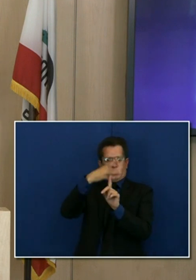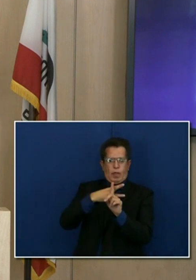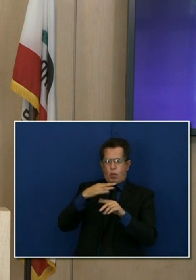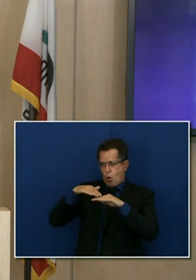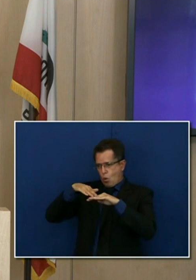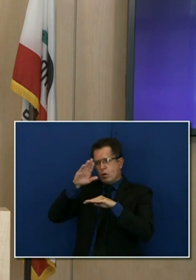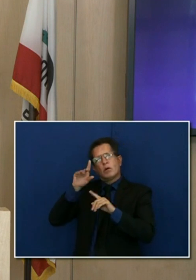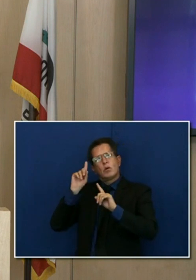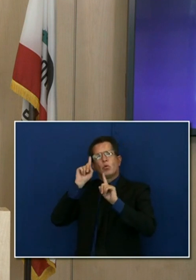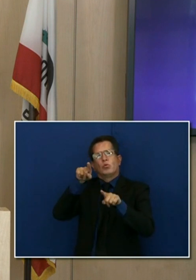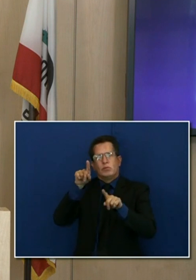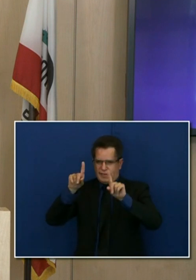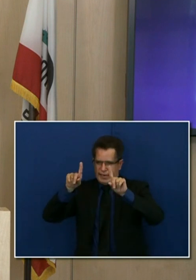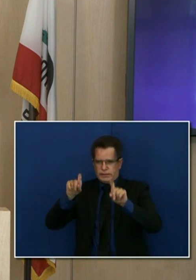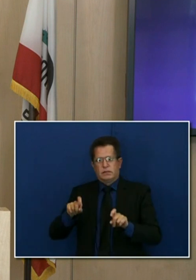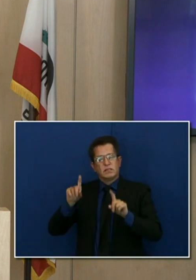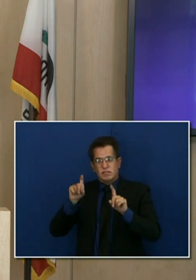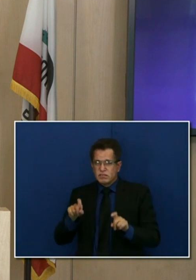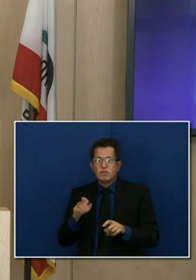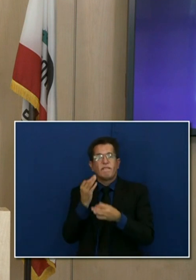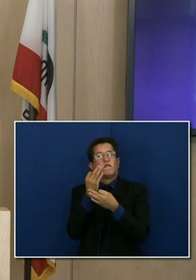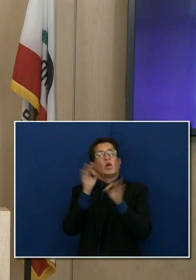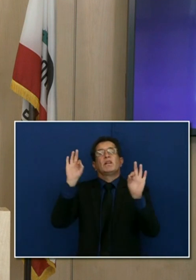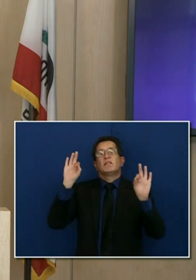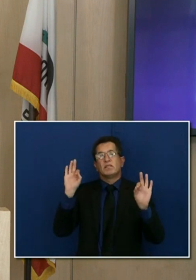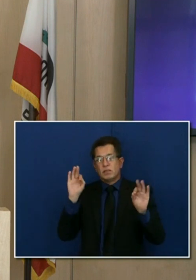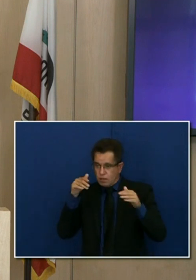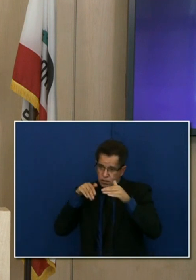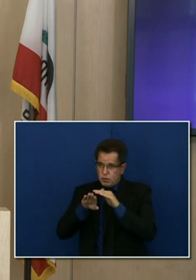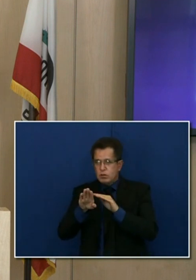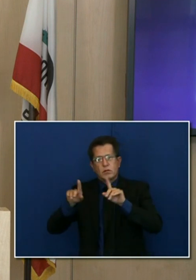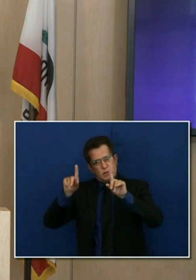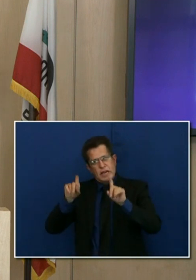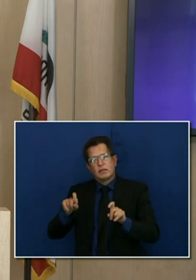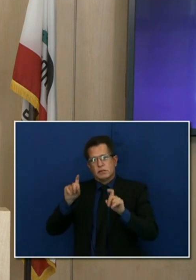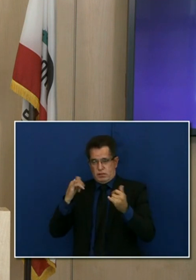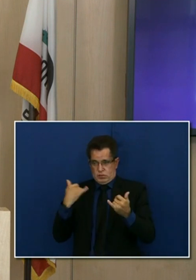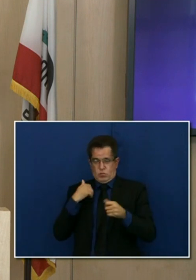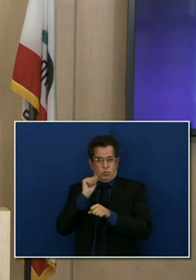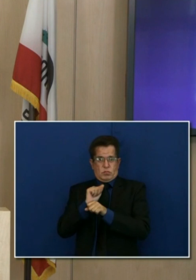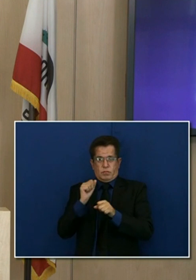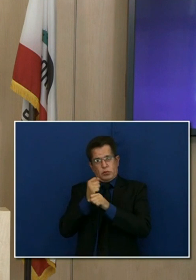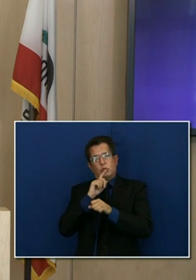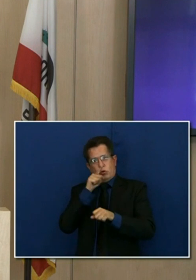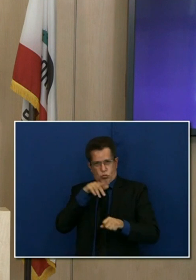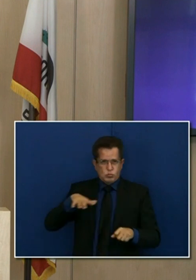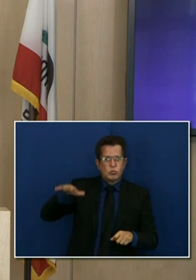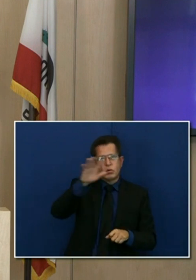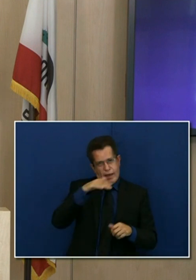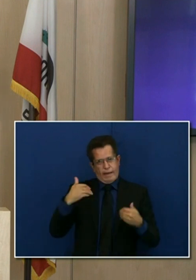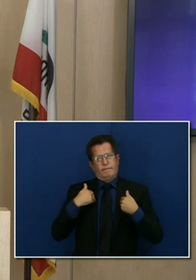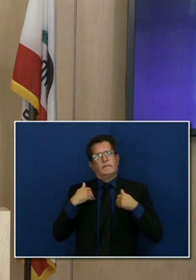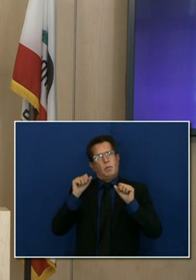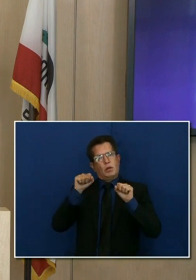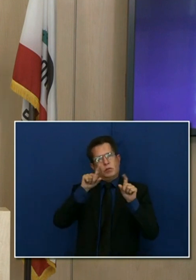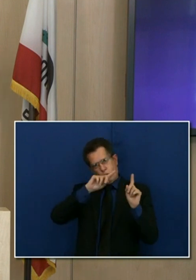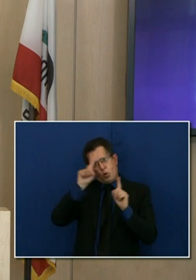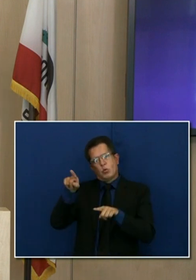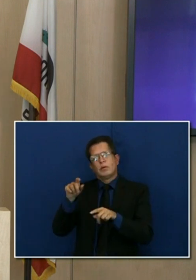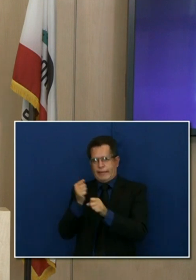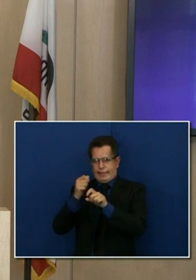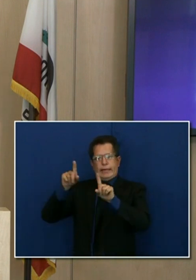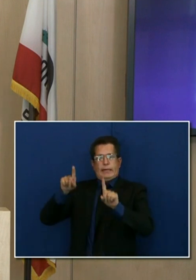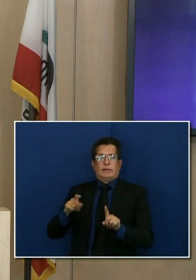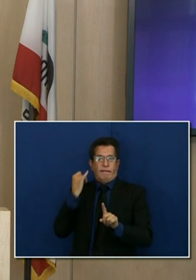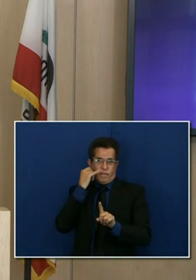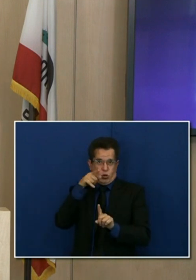tested free of charge. And we are working very, very hard to ensure that testing is available for every San Diegan who would